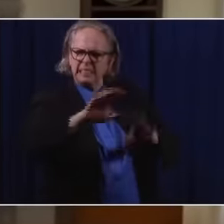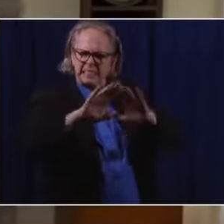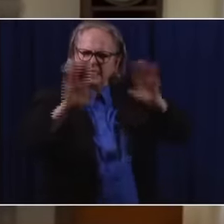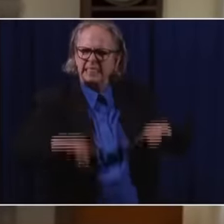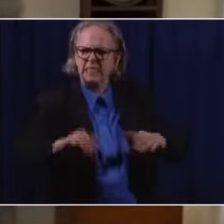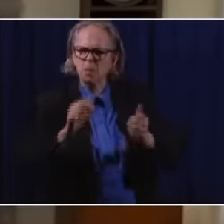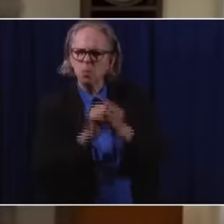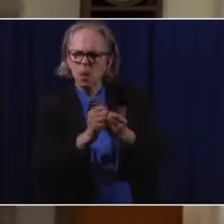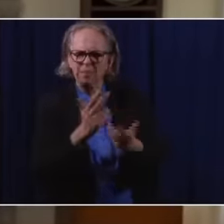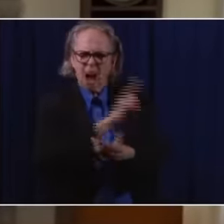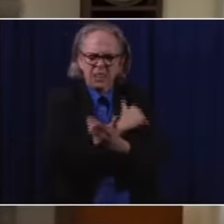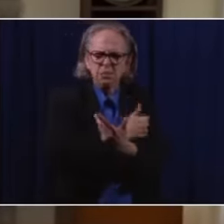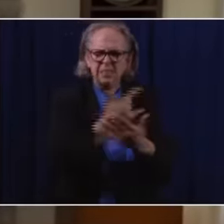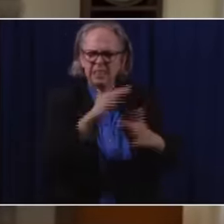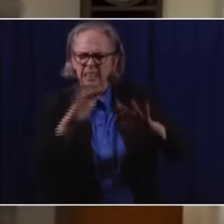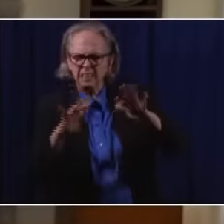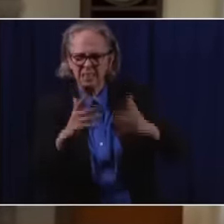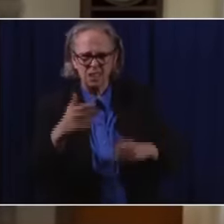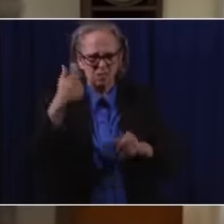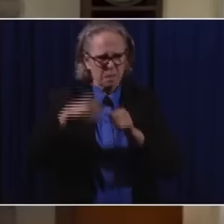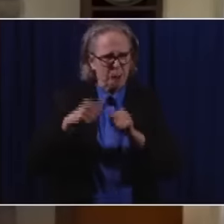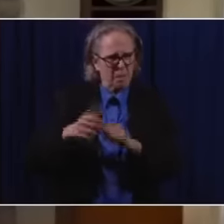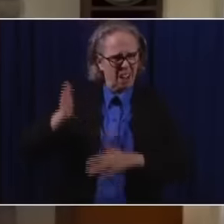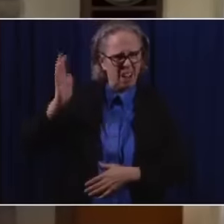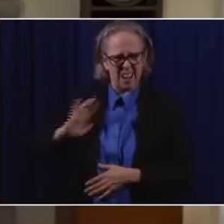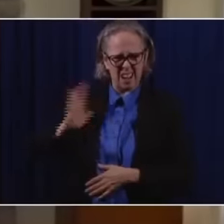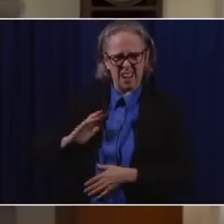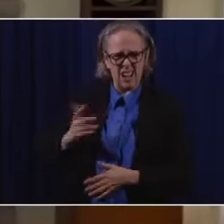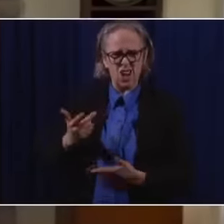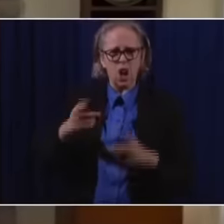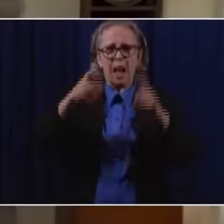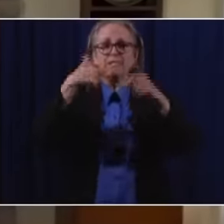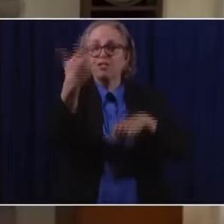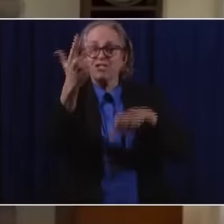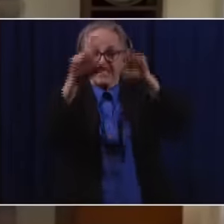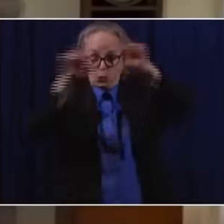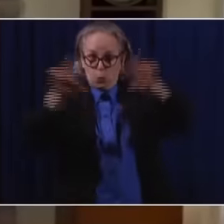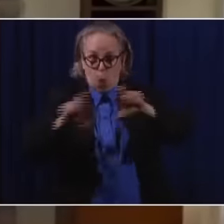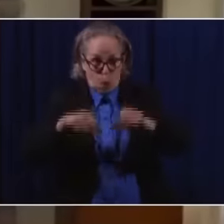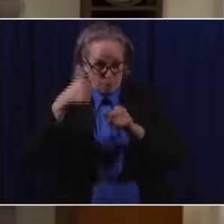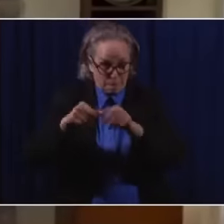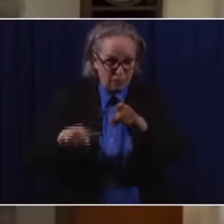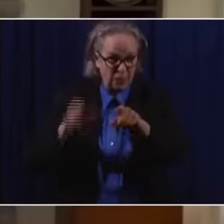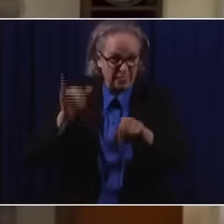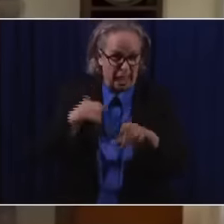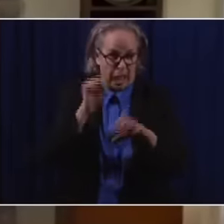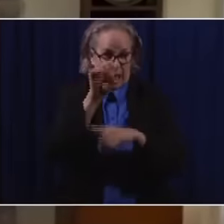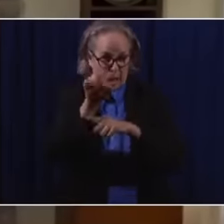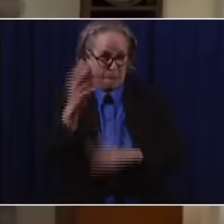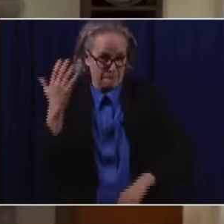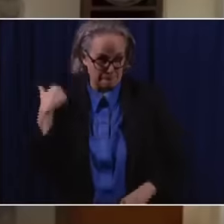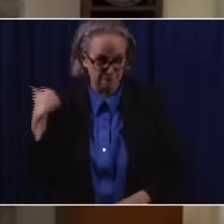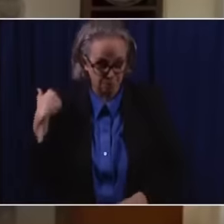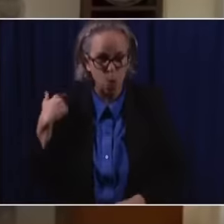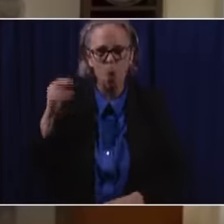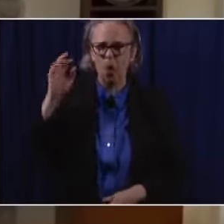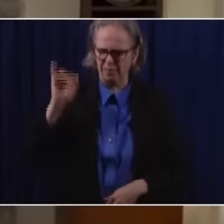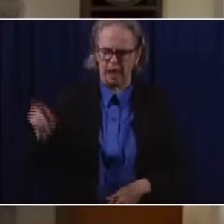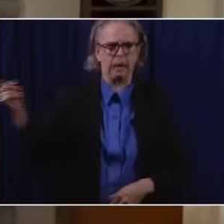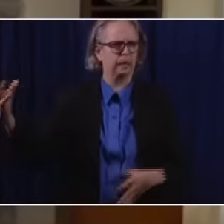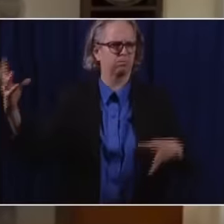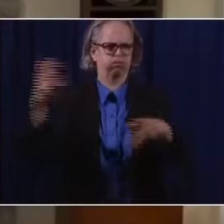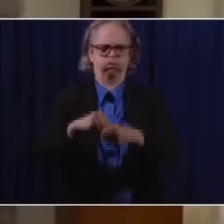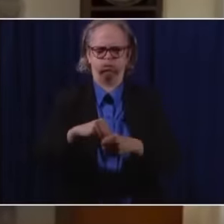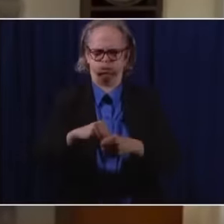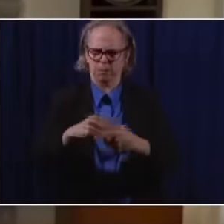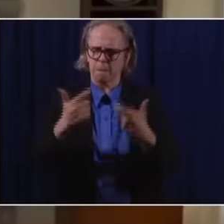divided the state early on in this pandemic into 3 different zones. And some of the lead hospitals take the lead and work